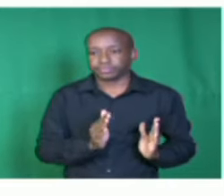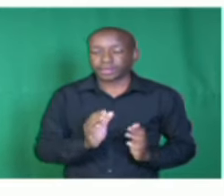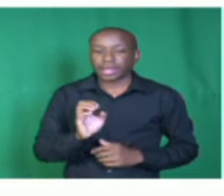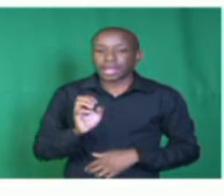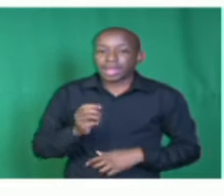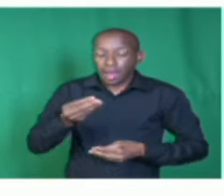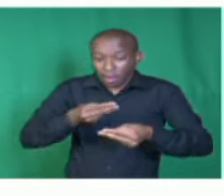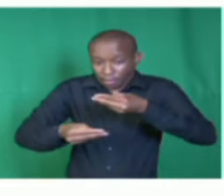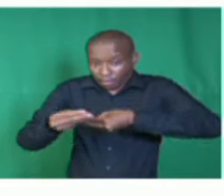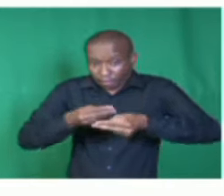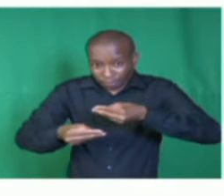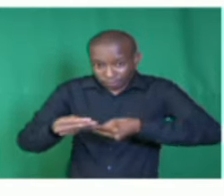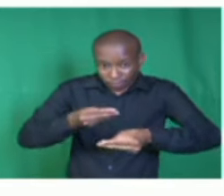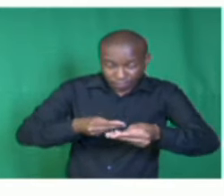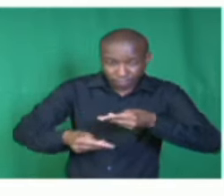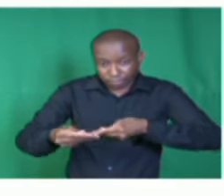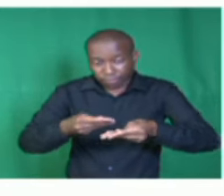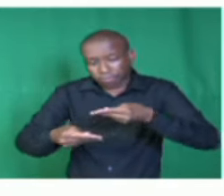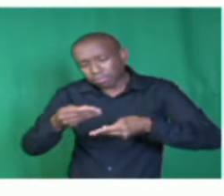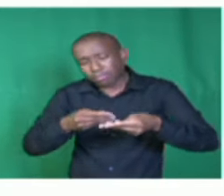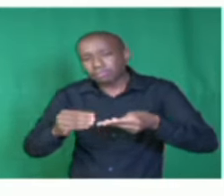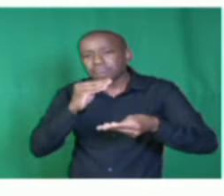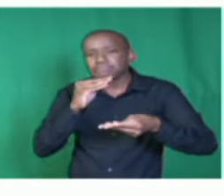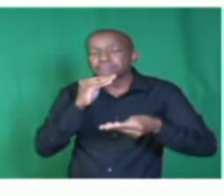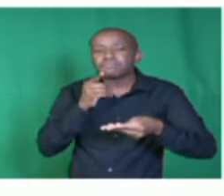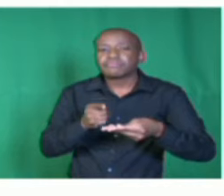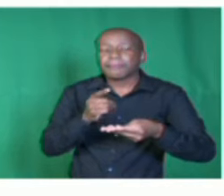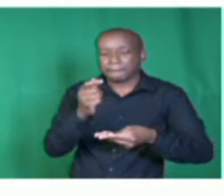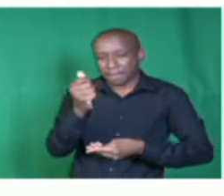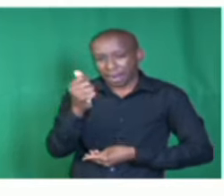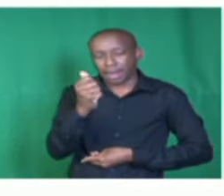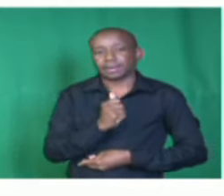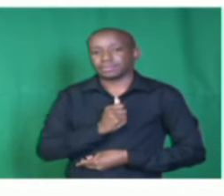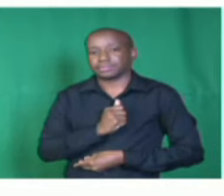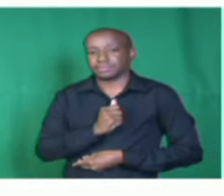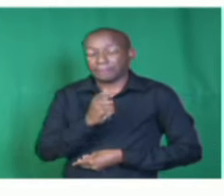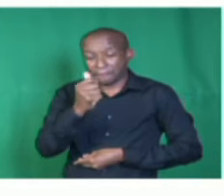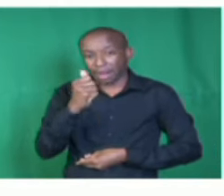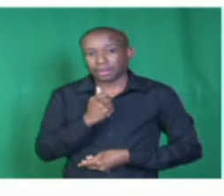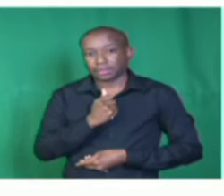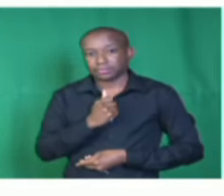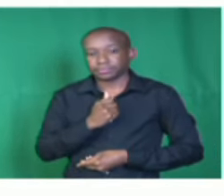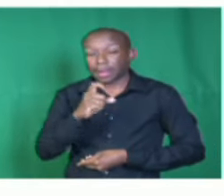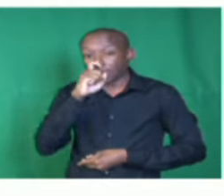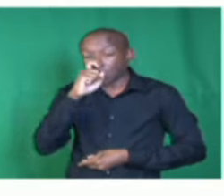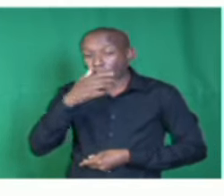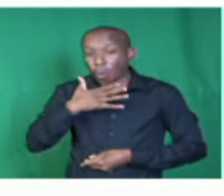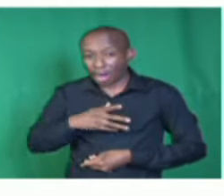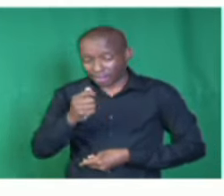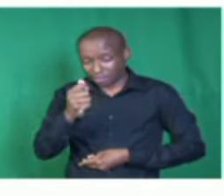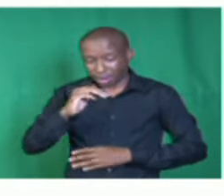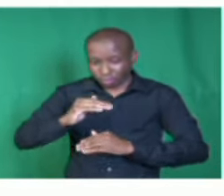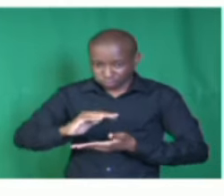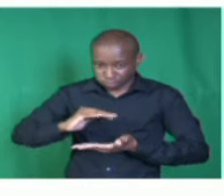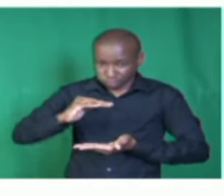Economic gain. If we're talking about economic, we're talking about money. They wanted to have money